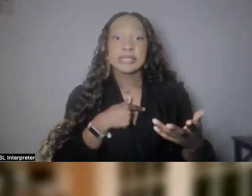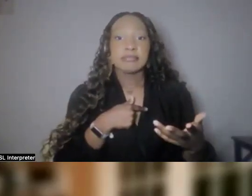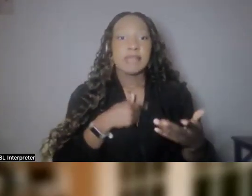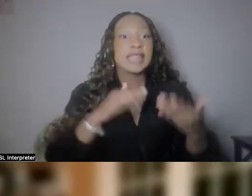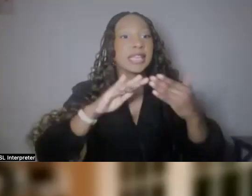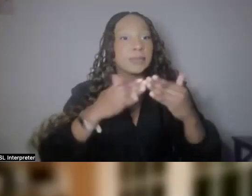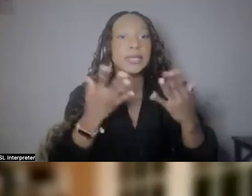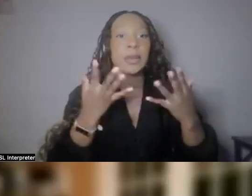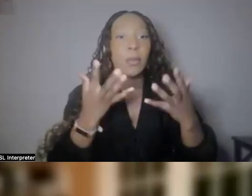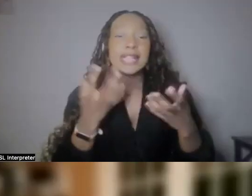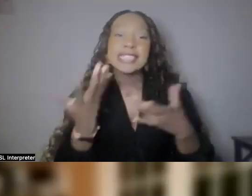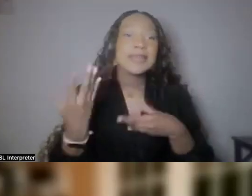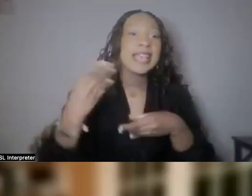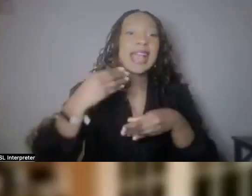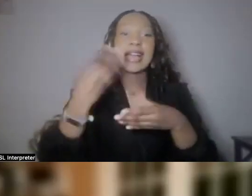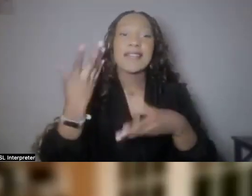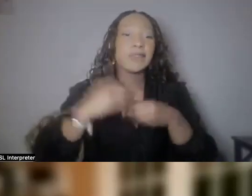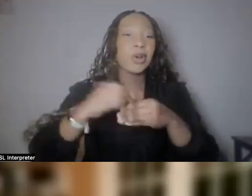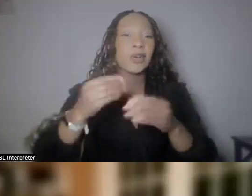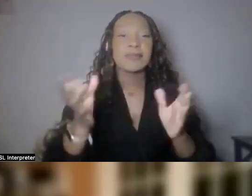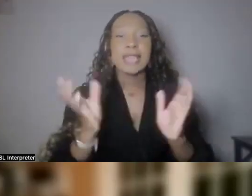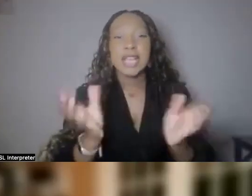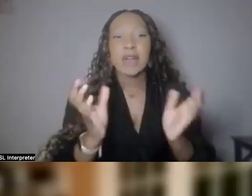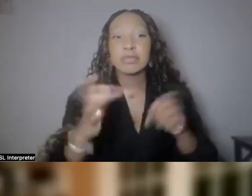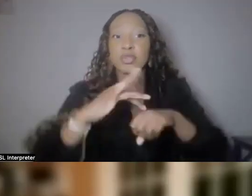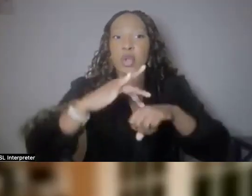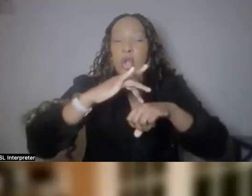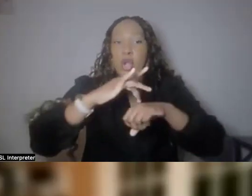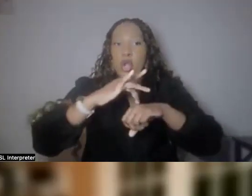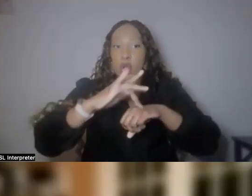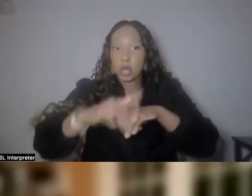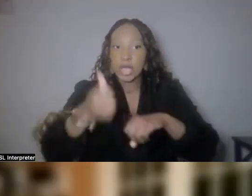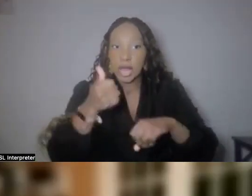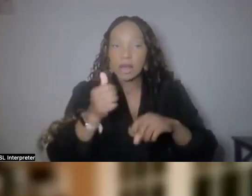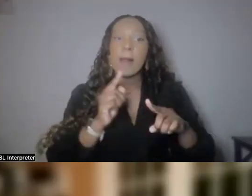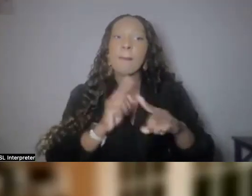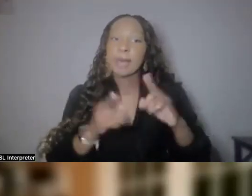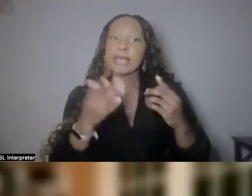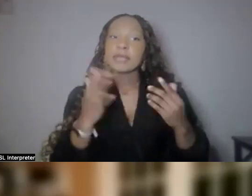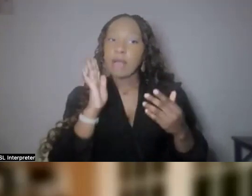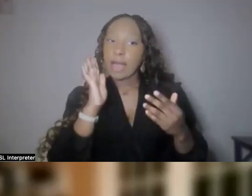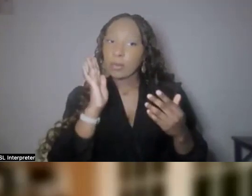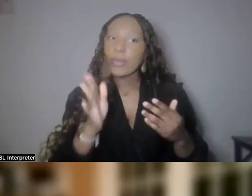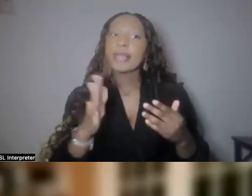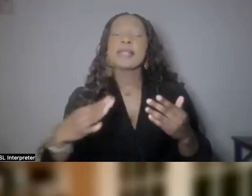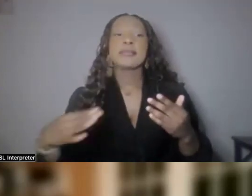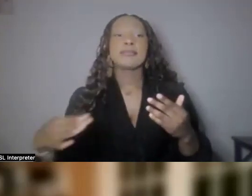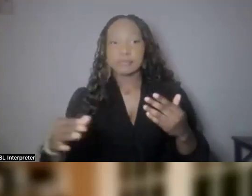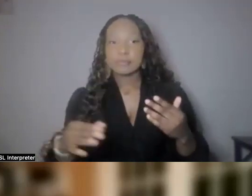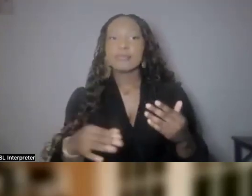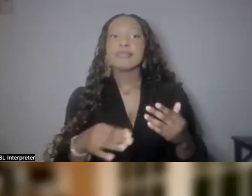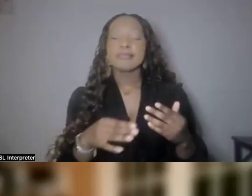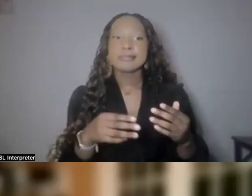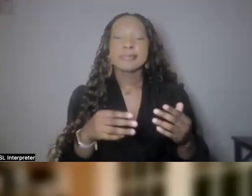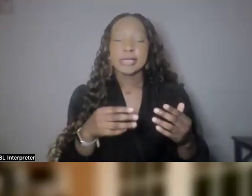this conversation earlier. But I'm going to take one last swing at this set of questions that I'm seeing. It's a theme